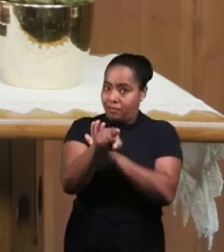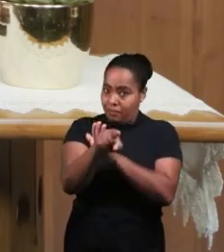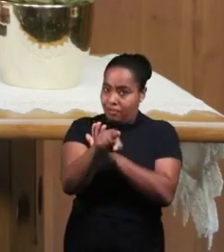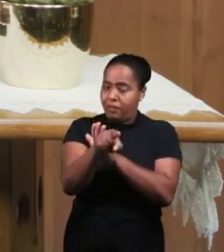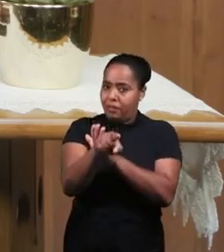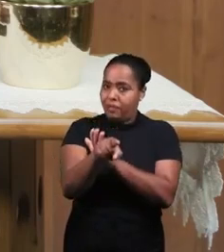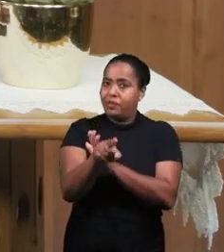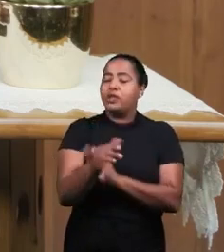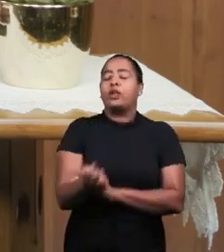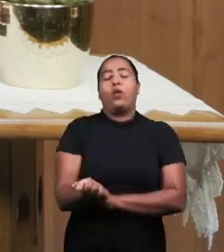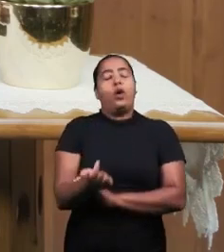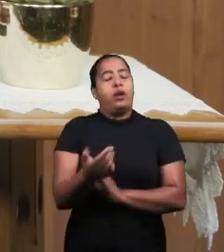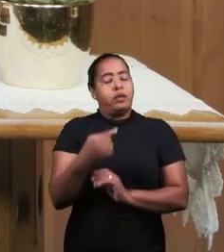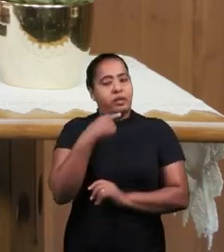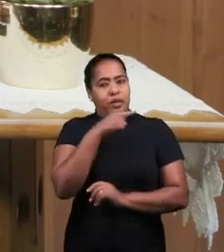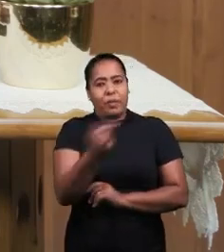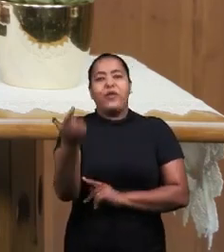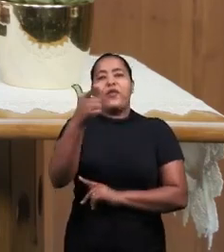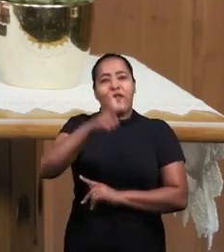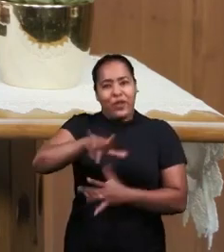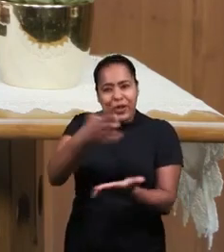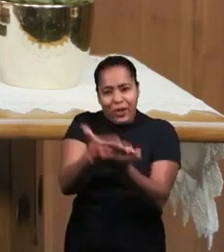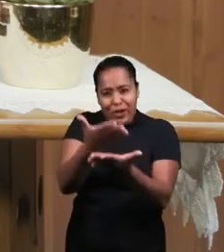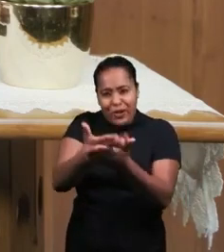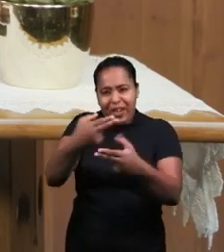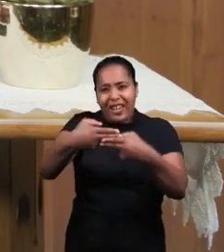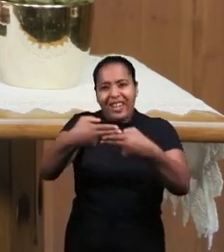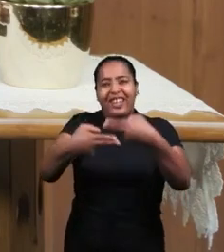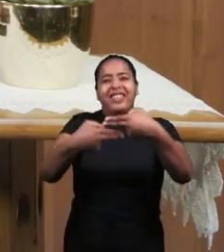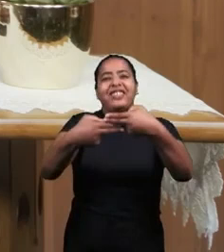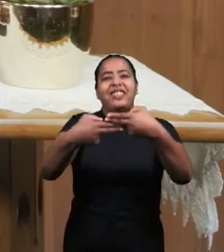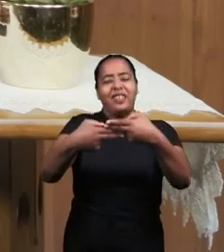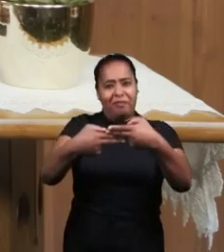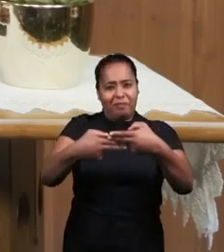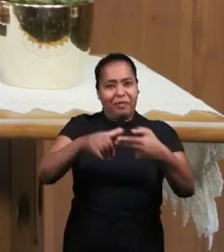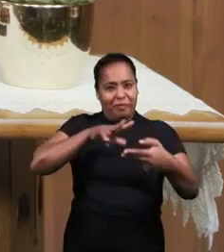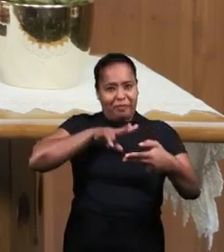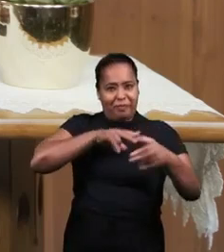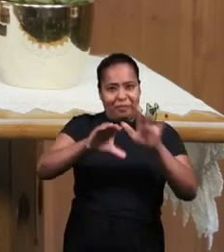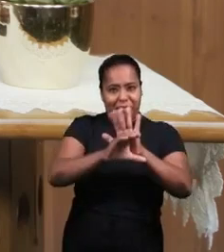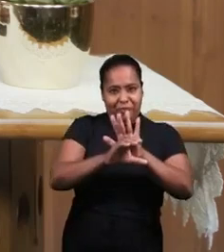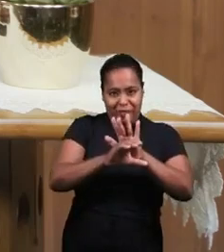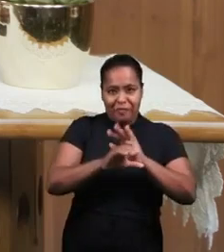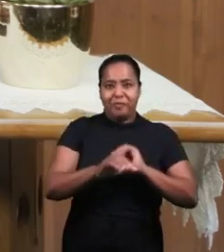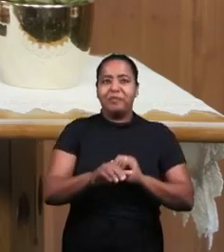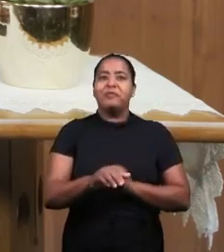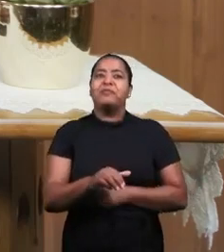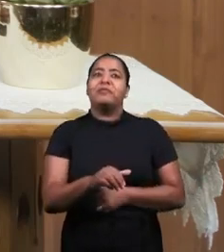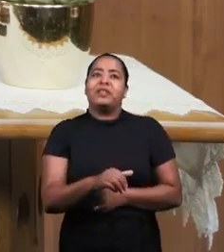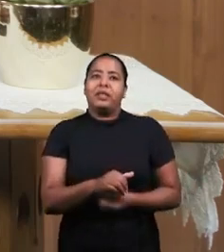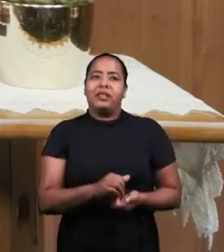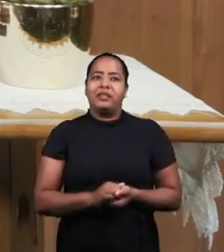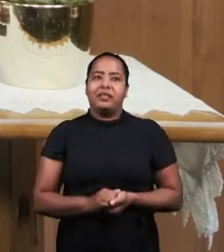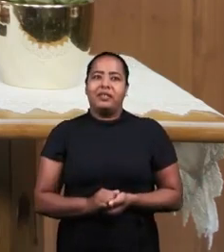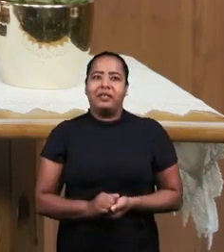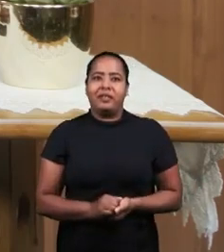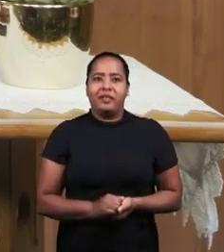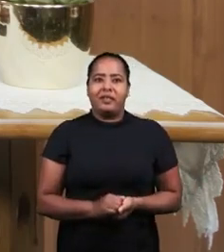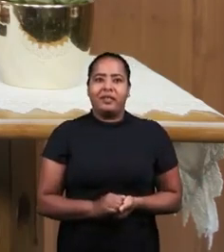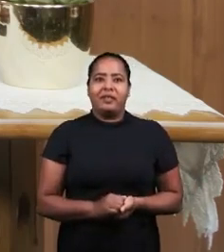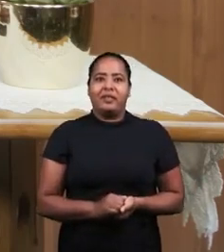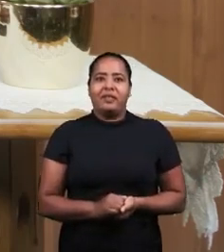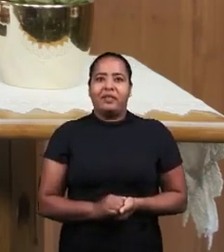answer the following questions. So we will go back to studying the book of Nehemiah in chapter 13 this week exceptionally. So the